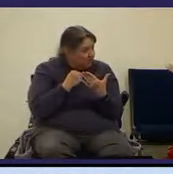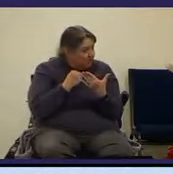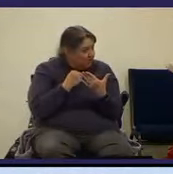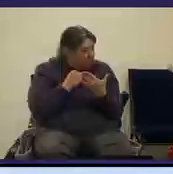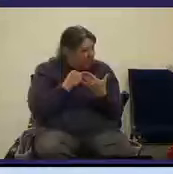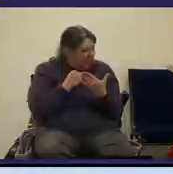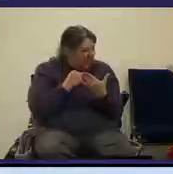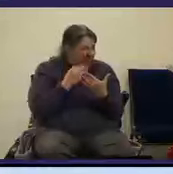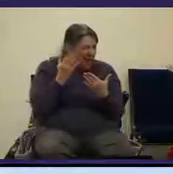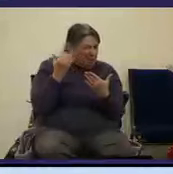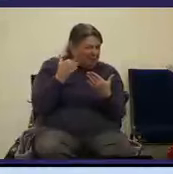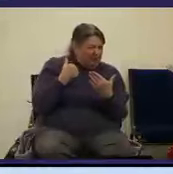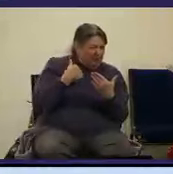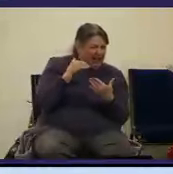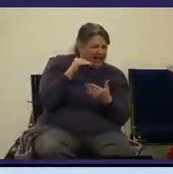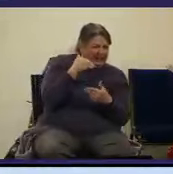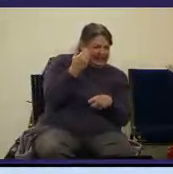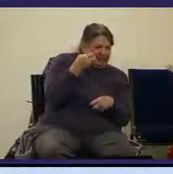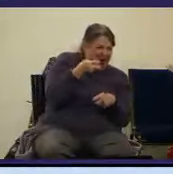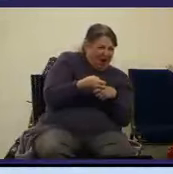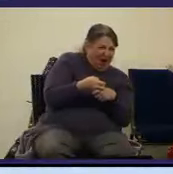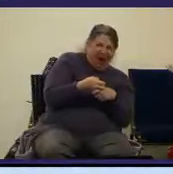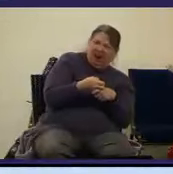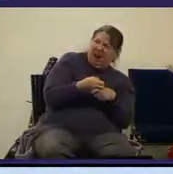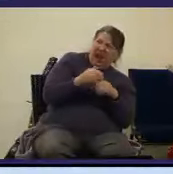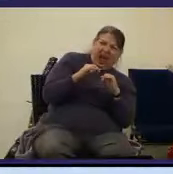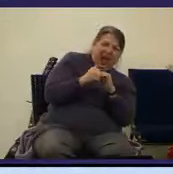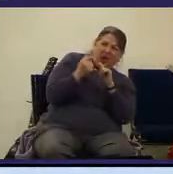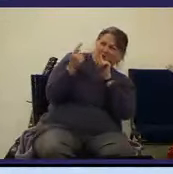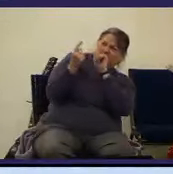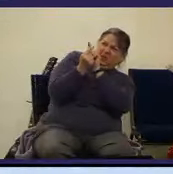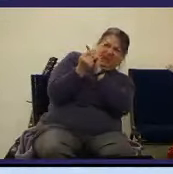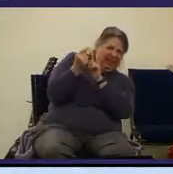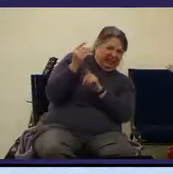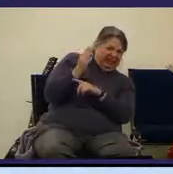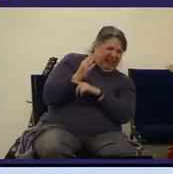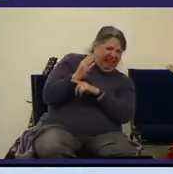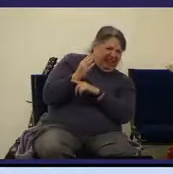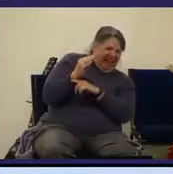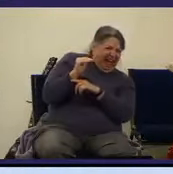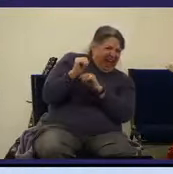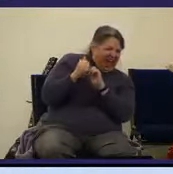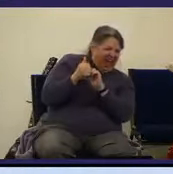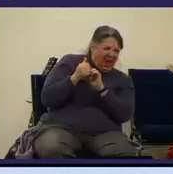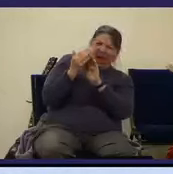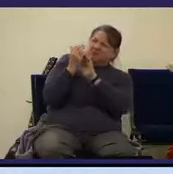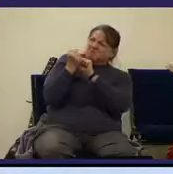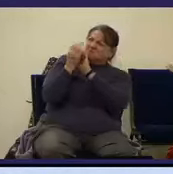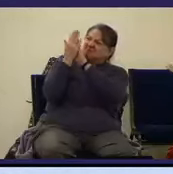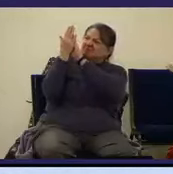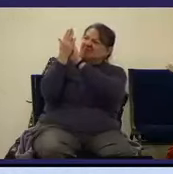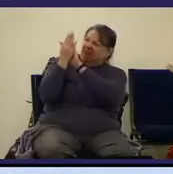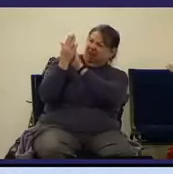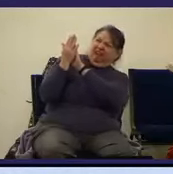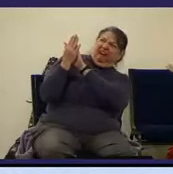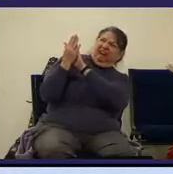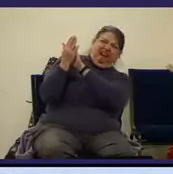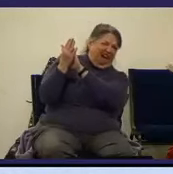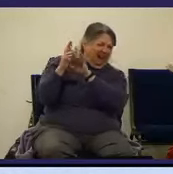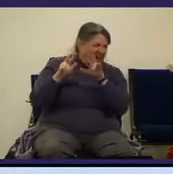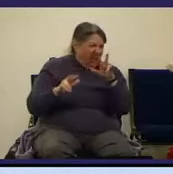as it once was difficult to attain it. Can you even think about what he's saying there? He's saying he is